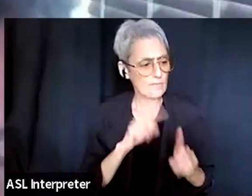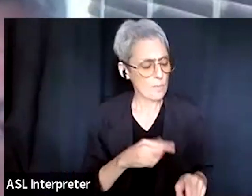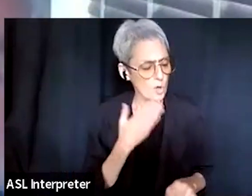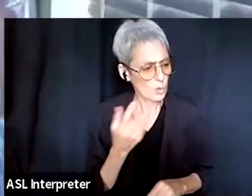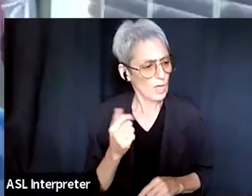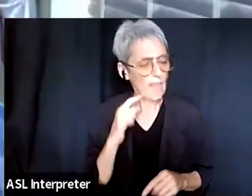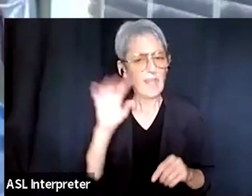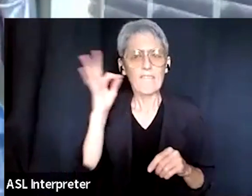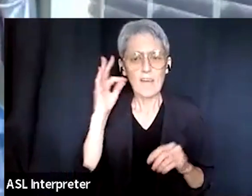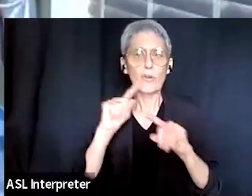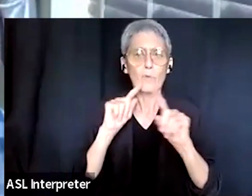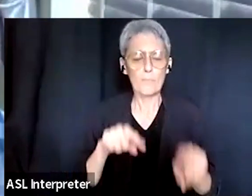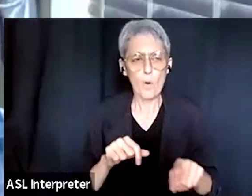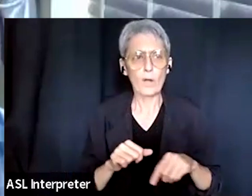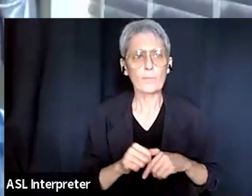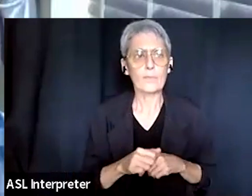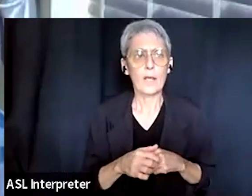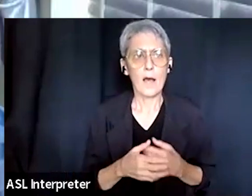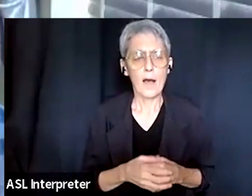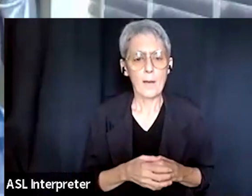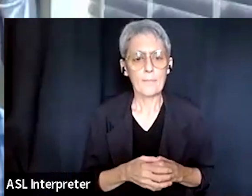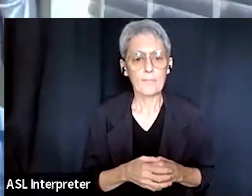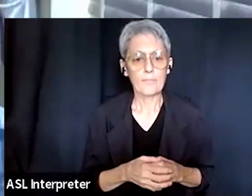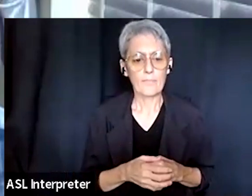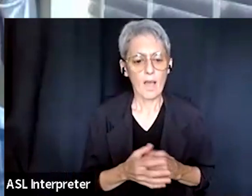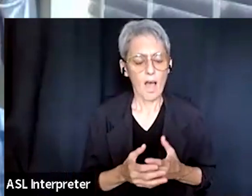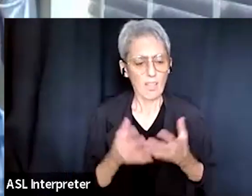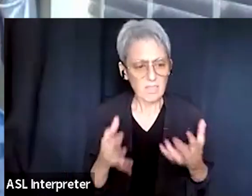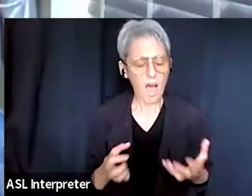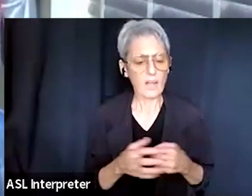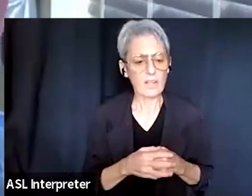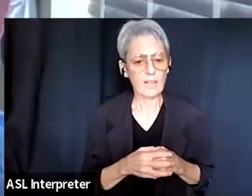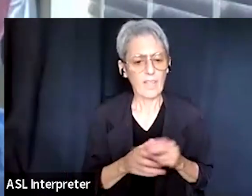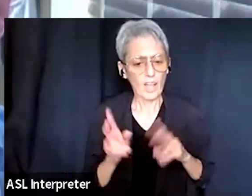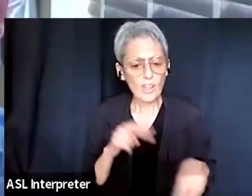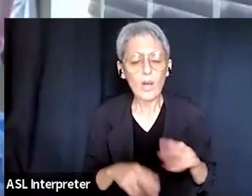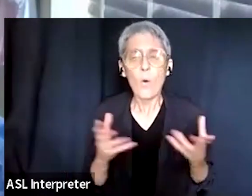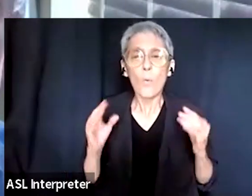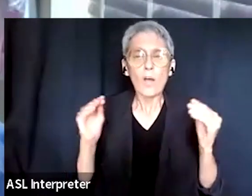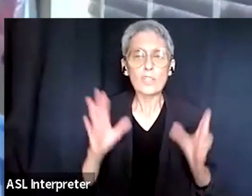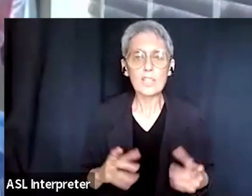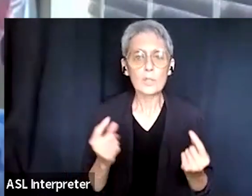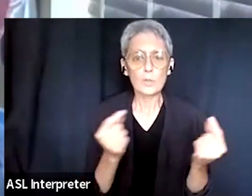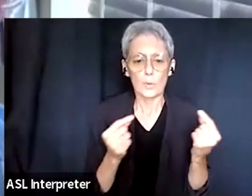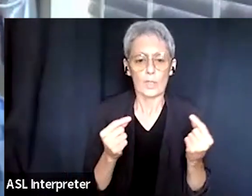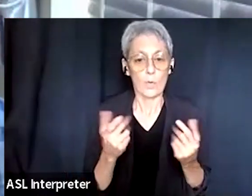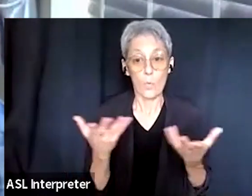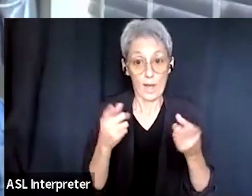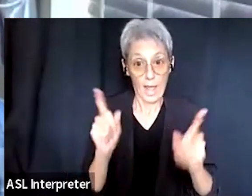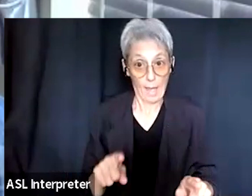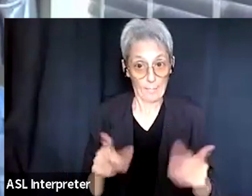level report and a substantial look at what were teachers doing, what happened.